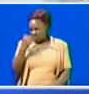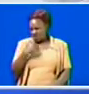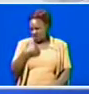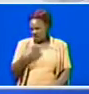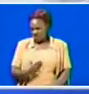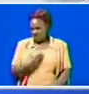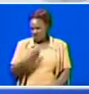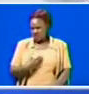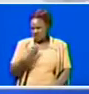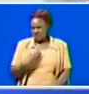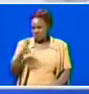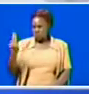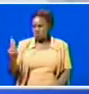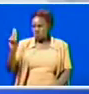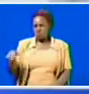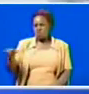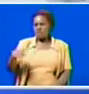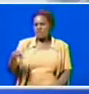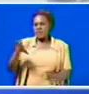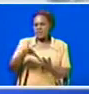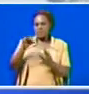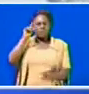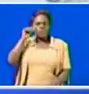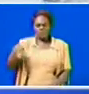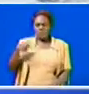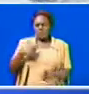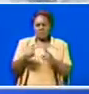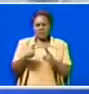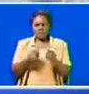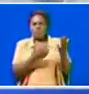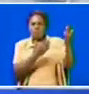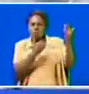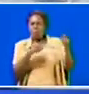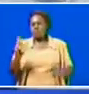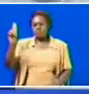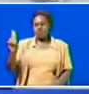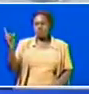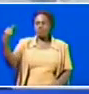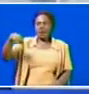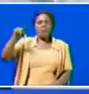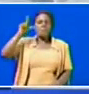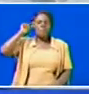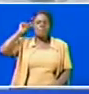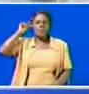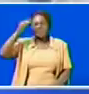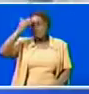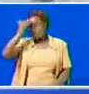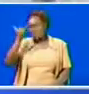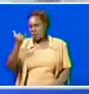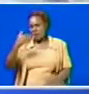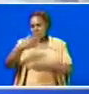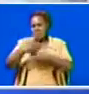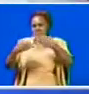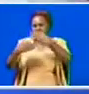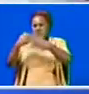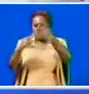visit of President Uhuru in this region, particularly in Mombasa County. But now we're looking forward for his visit in Mombasa because of building